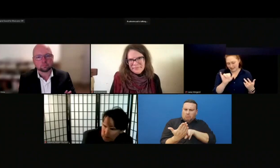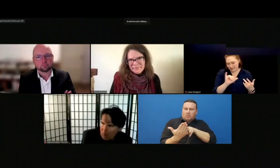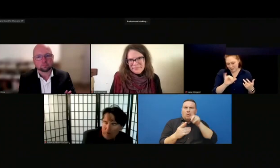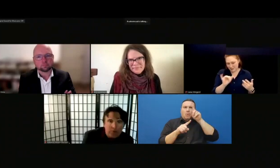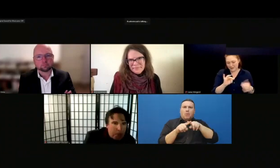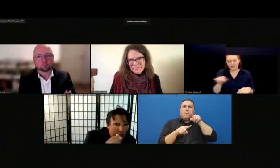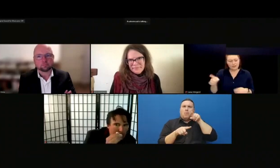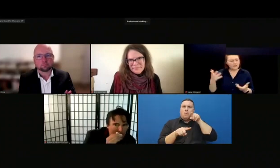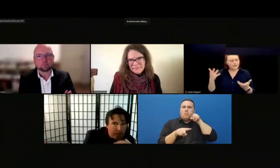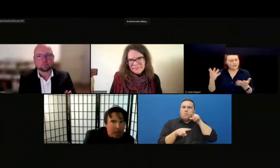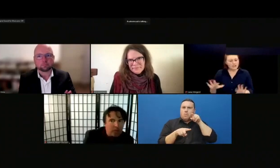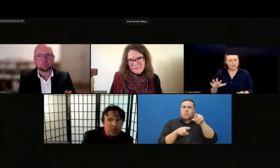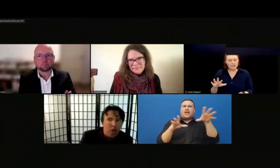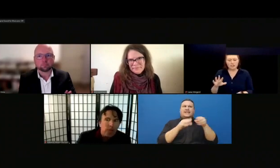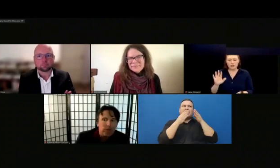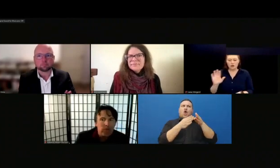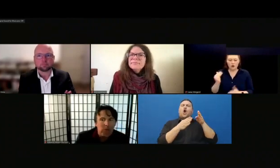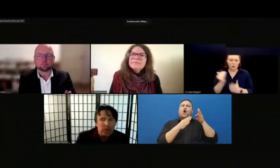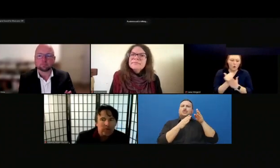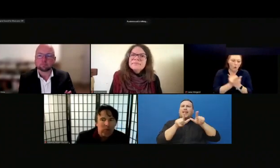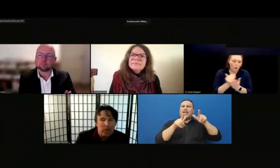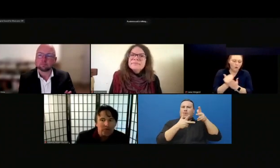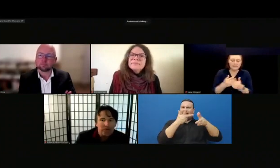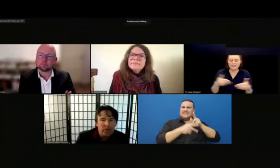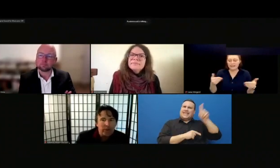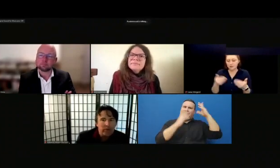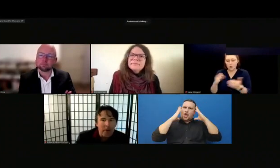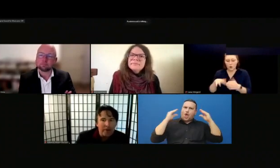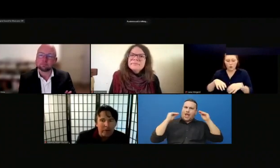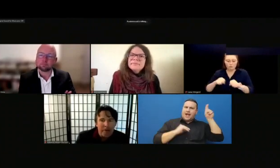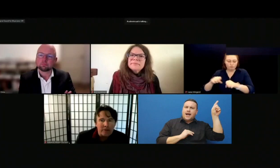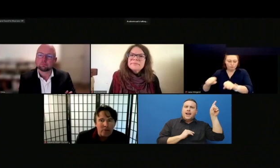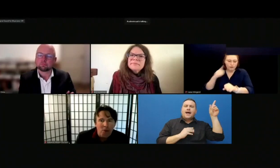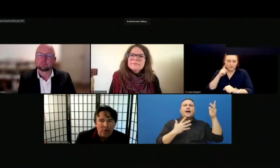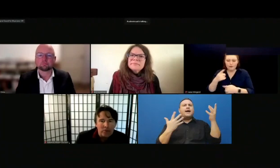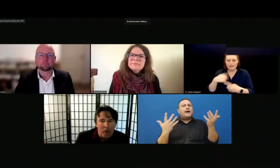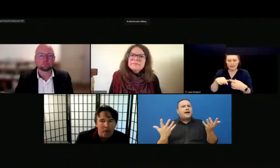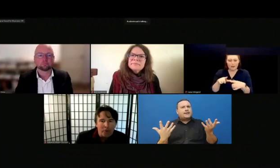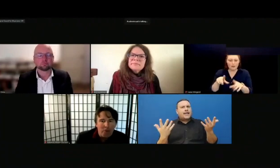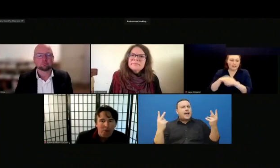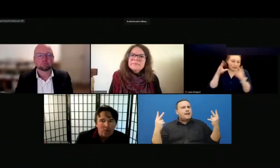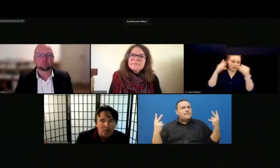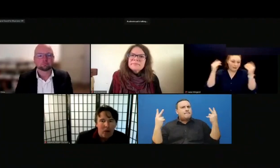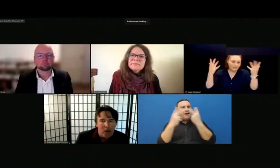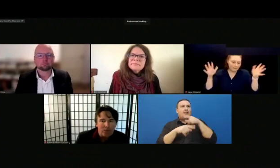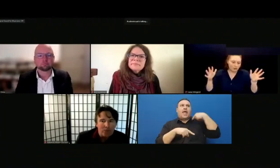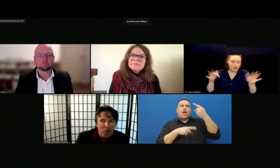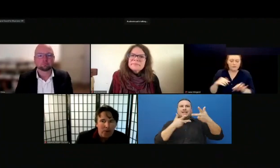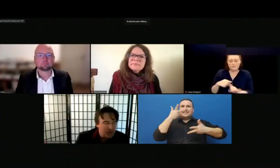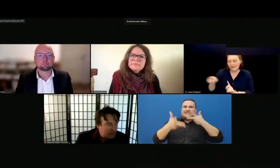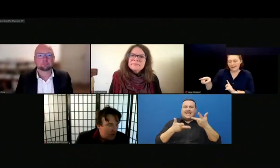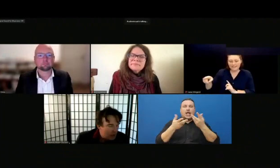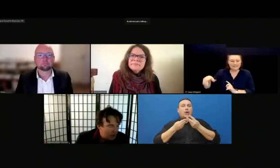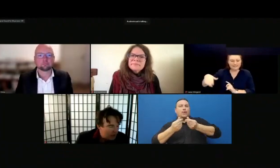a course, introductory course of sign language in Netherlands, but she was not yet a